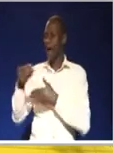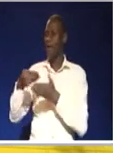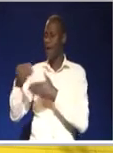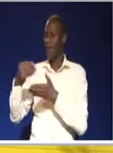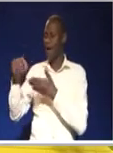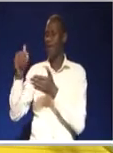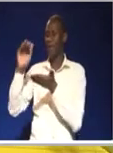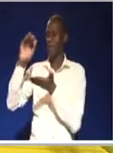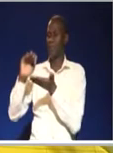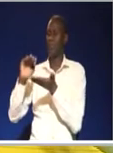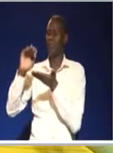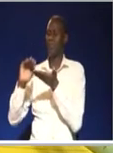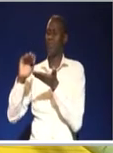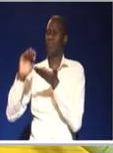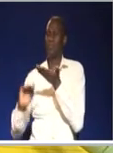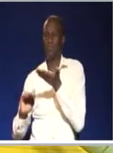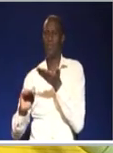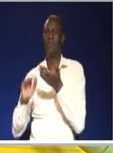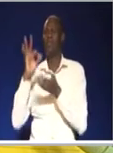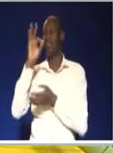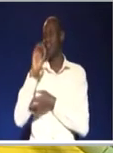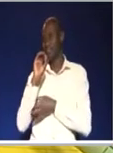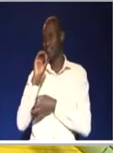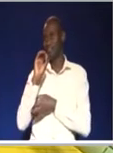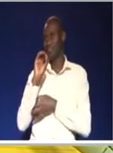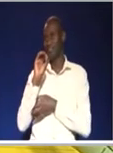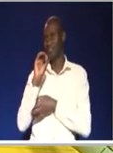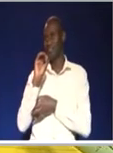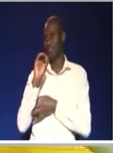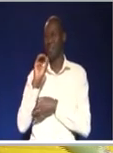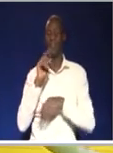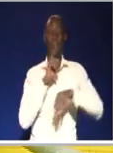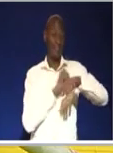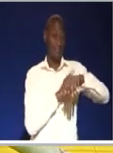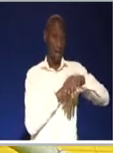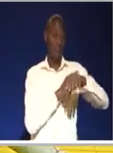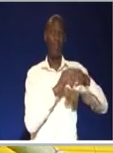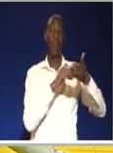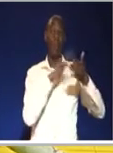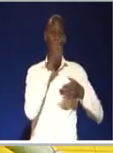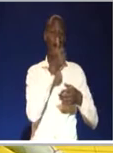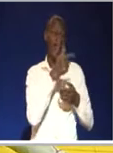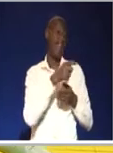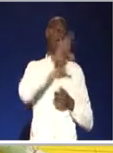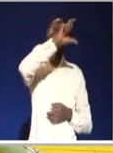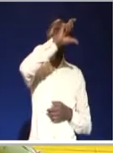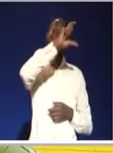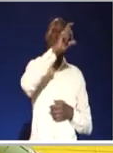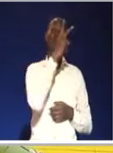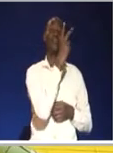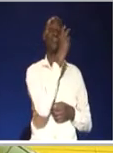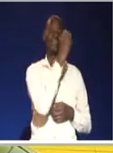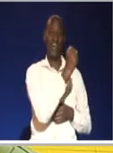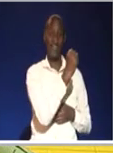further decreased to 30 loaves of bread. with a further increase of price to